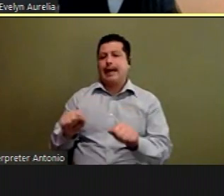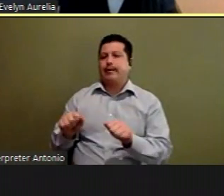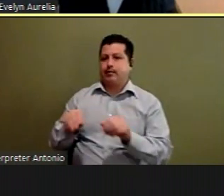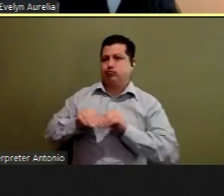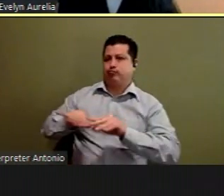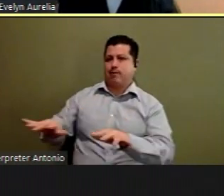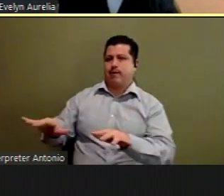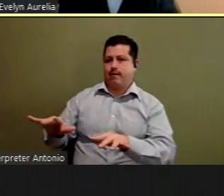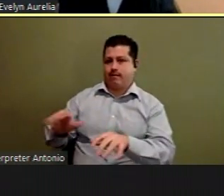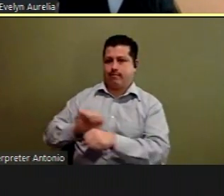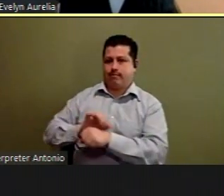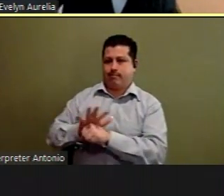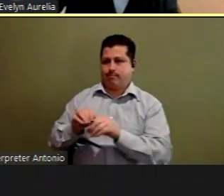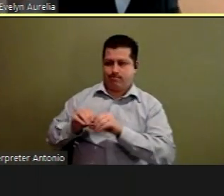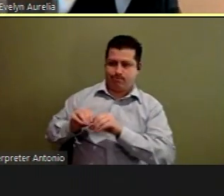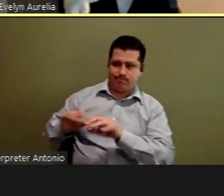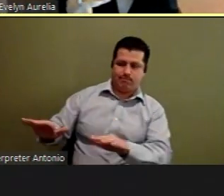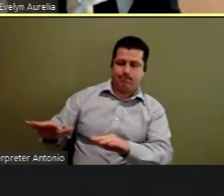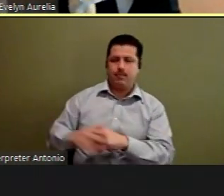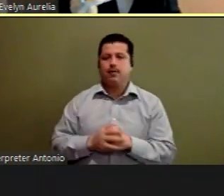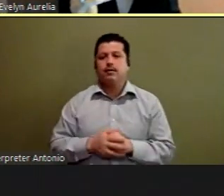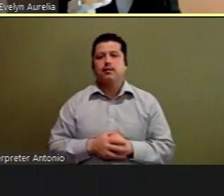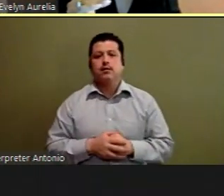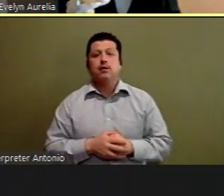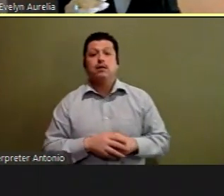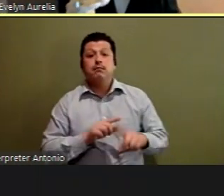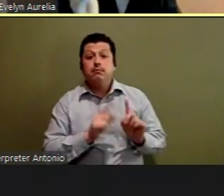push down, once we get it, might push down that